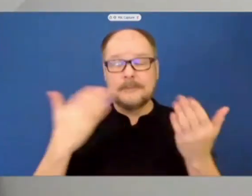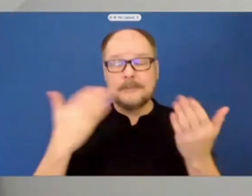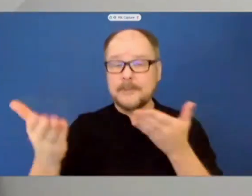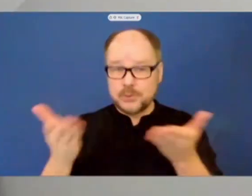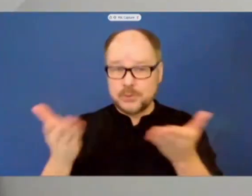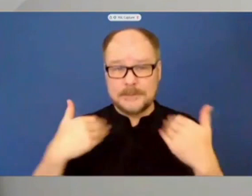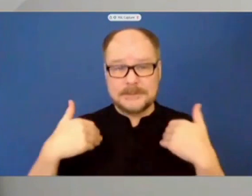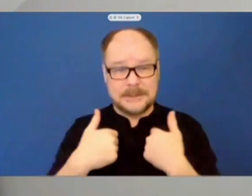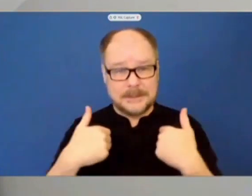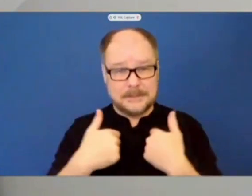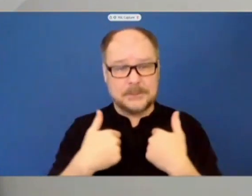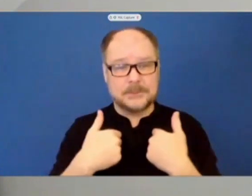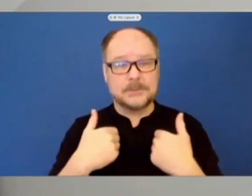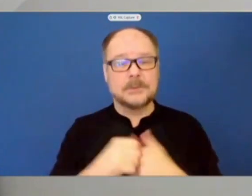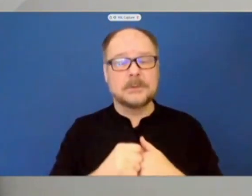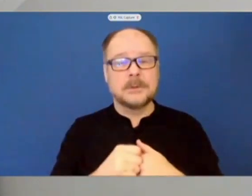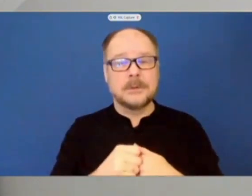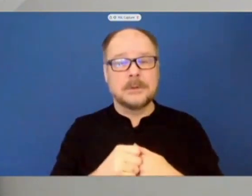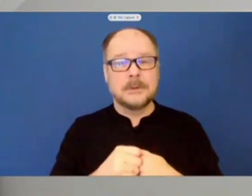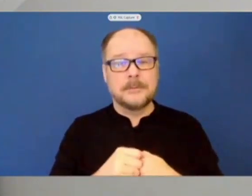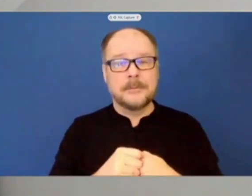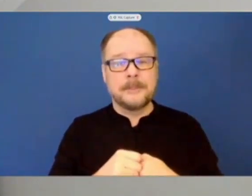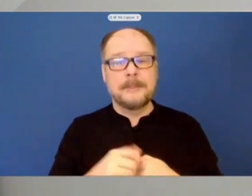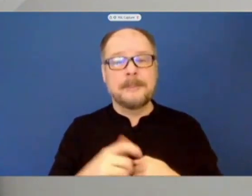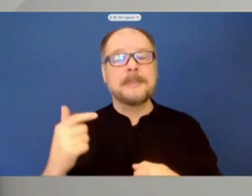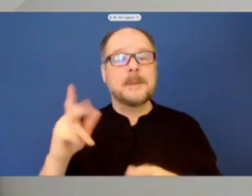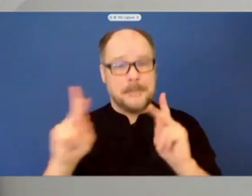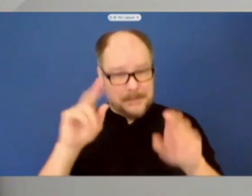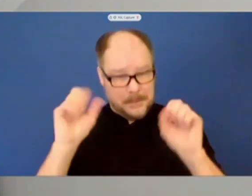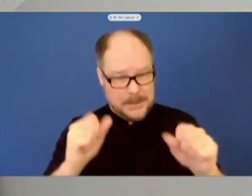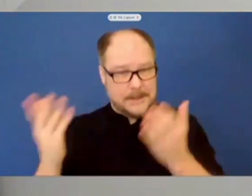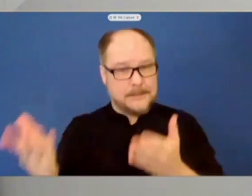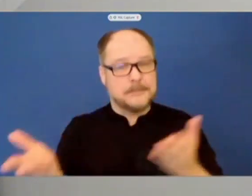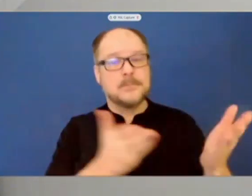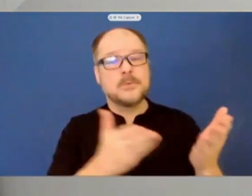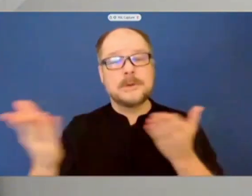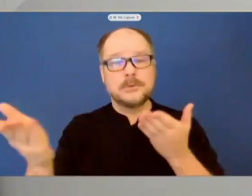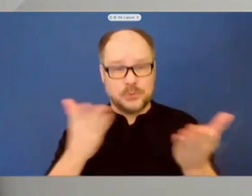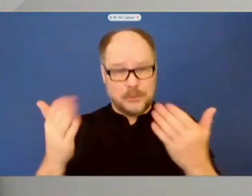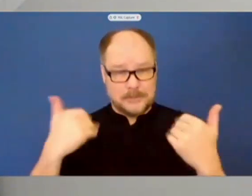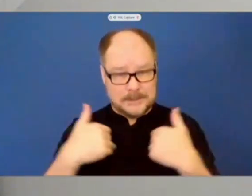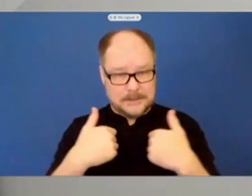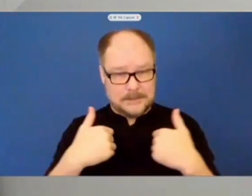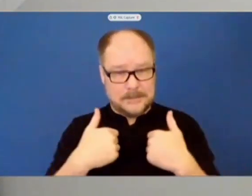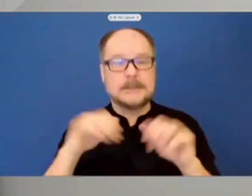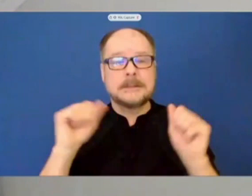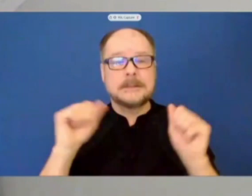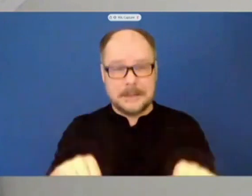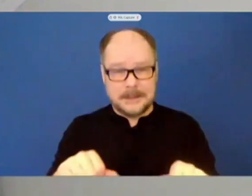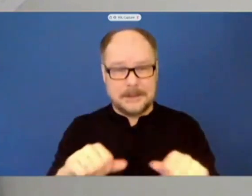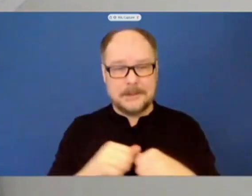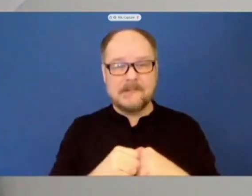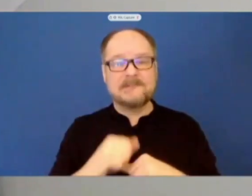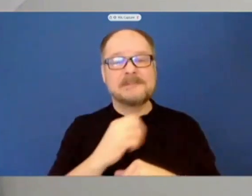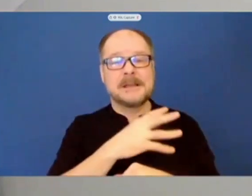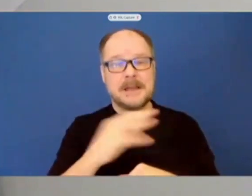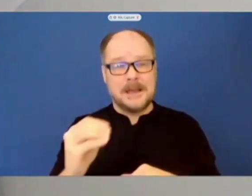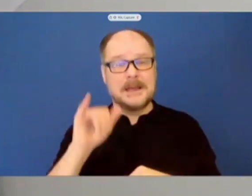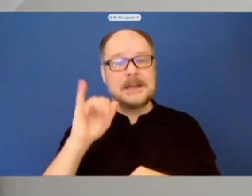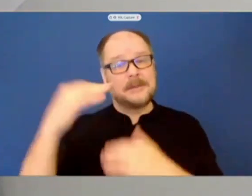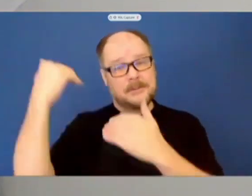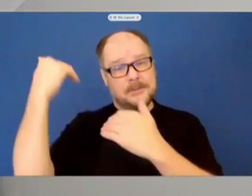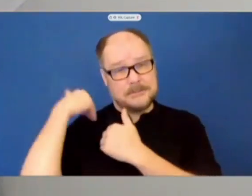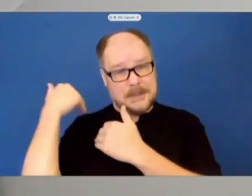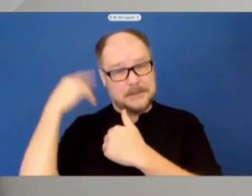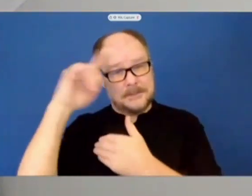go, people will be able to bring their service animals to this hotel and be responsible for those. And